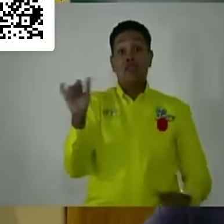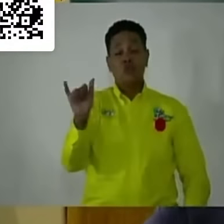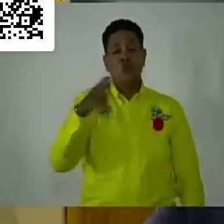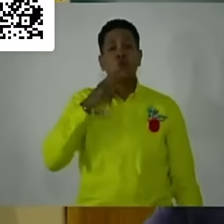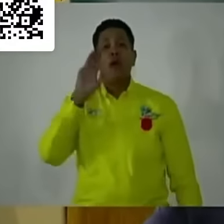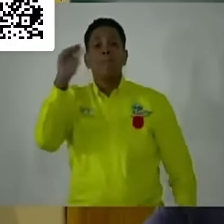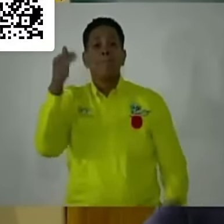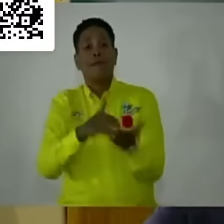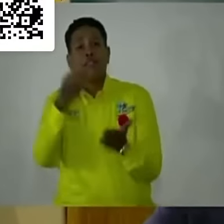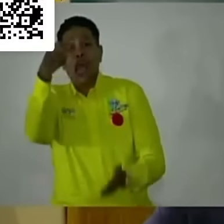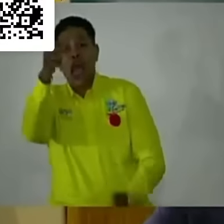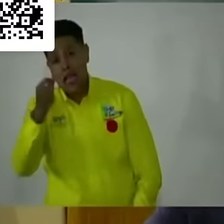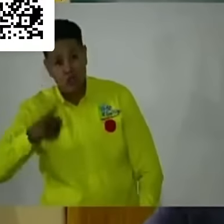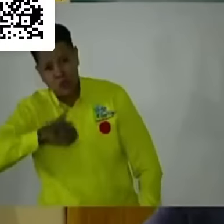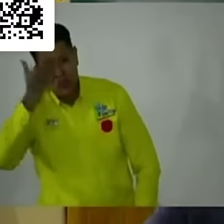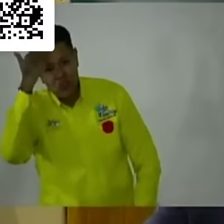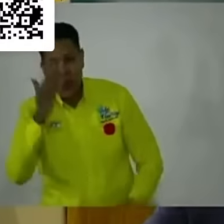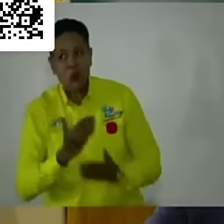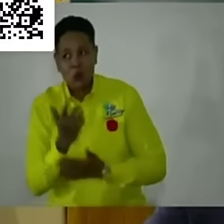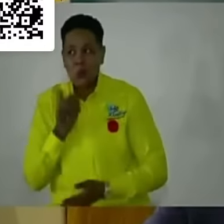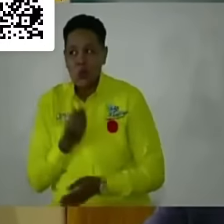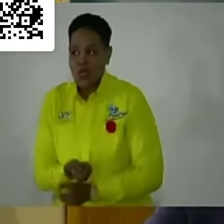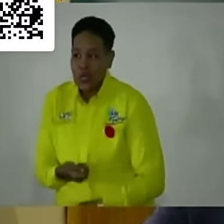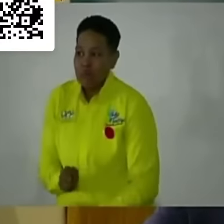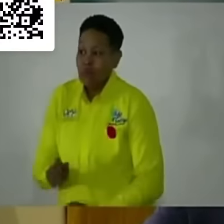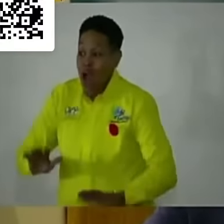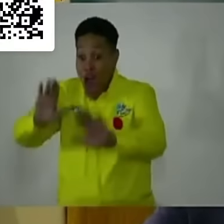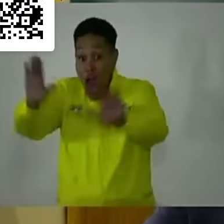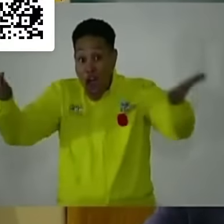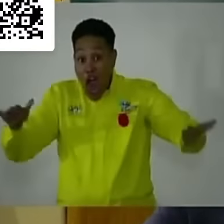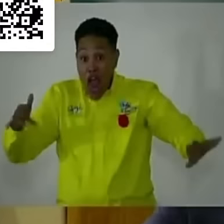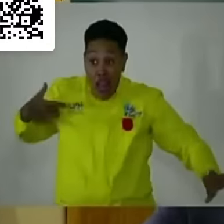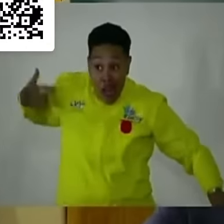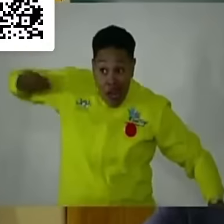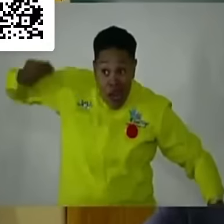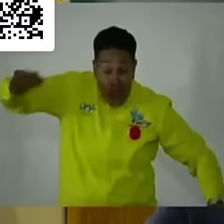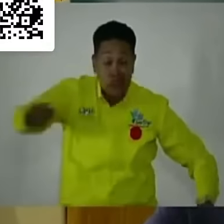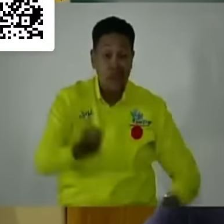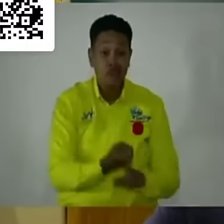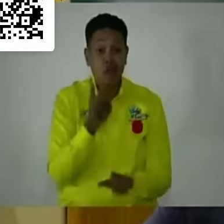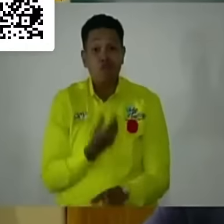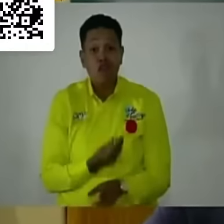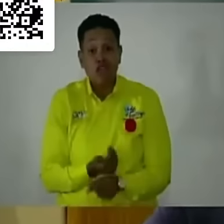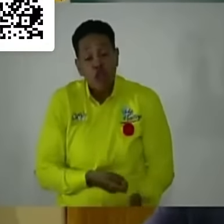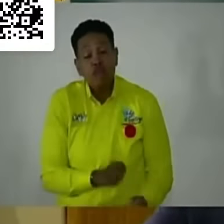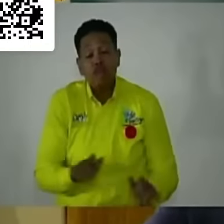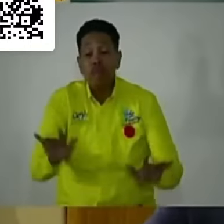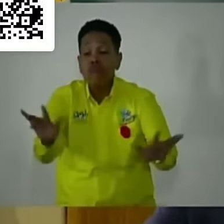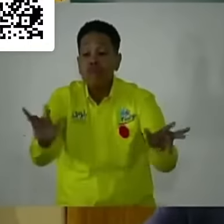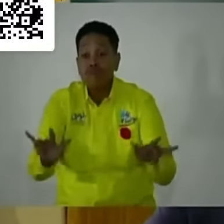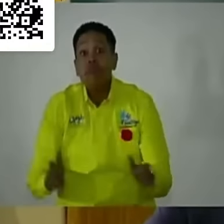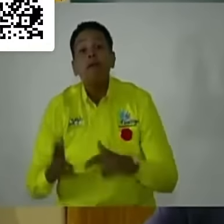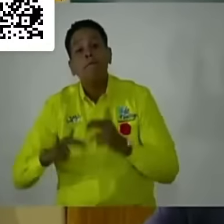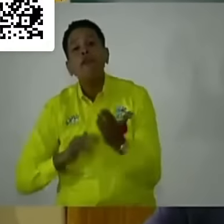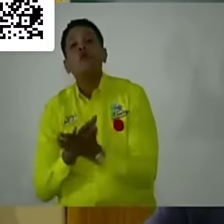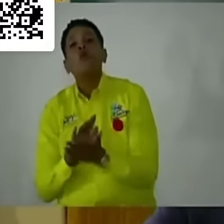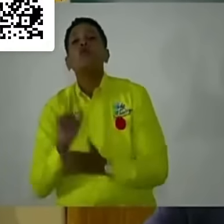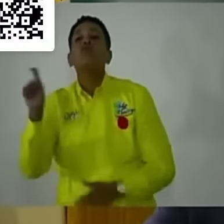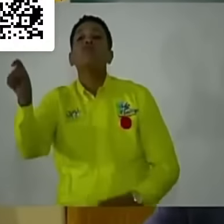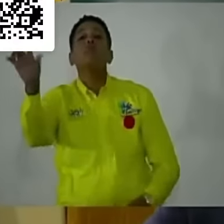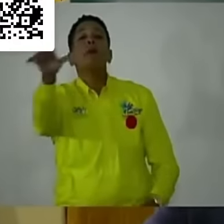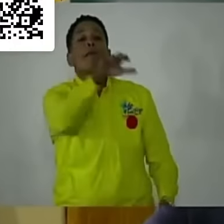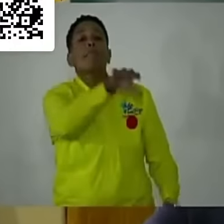High School as we know it. All of these are legacies from our mining bauxite